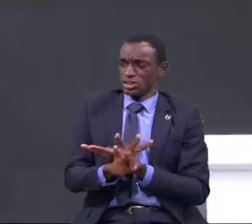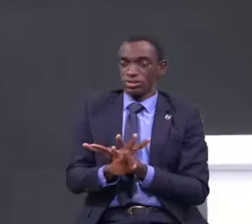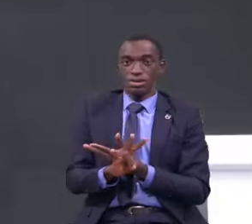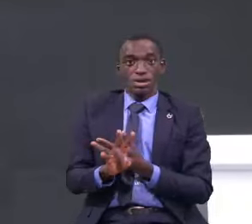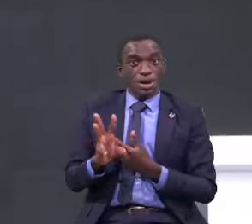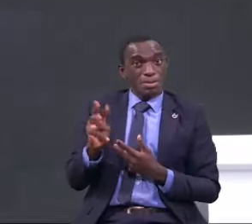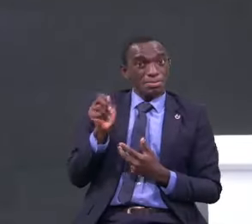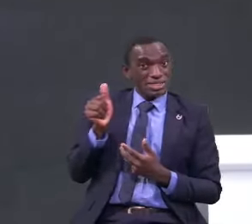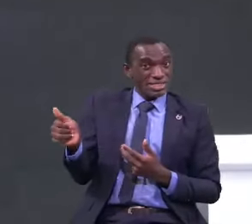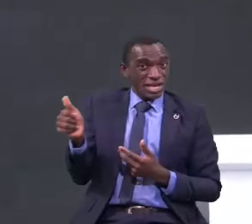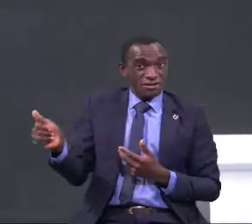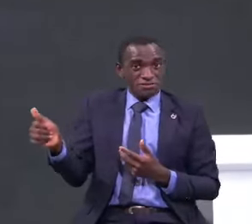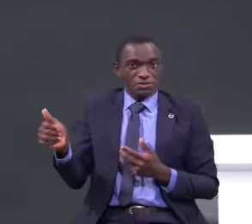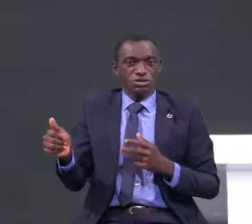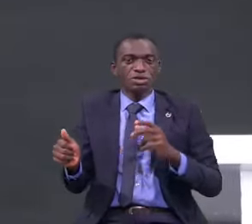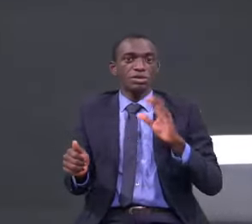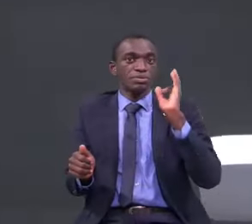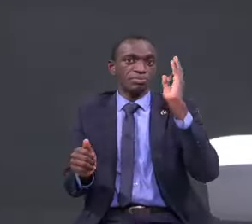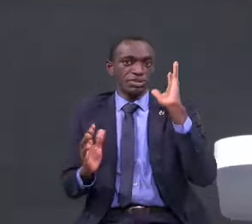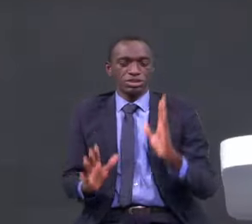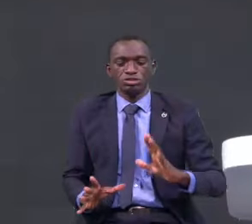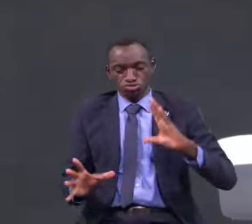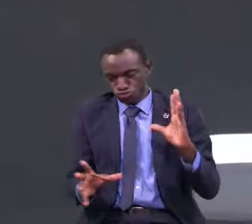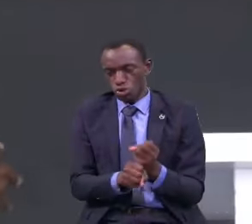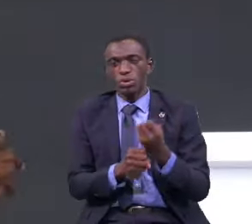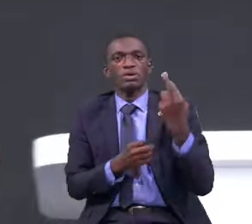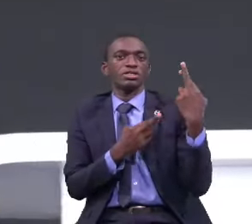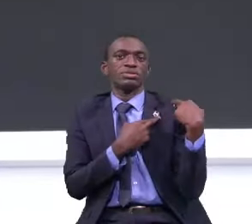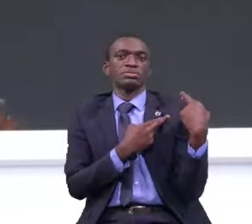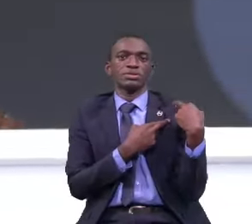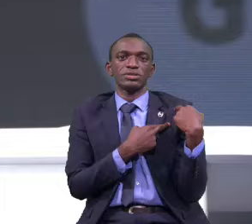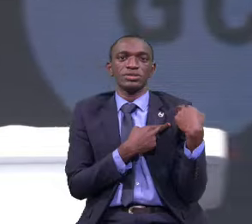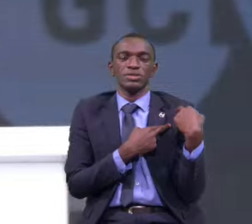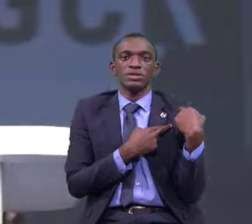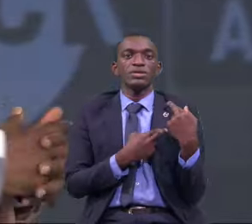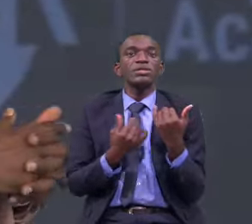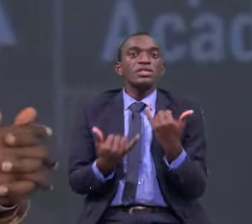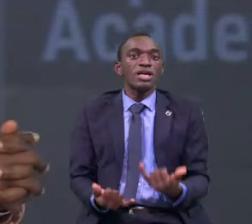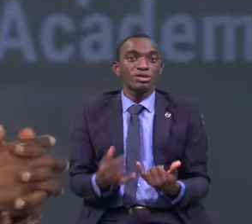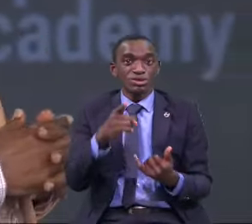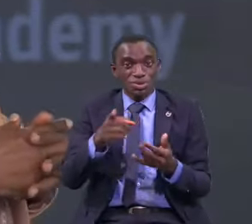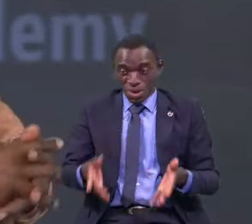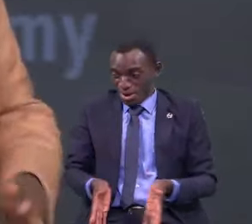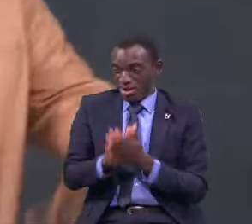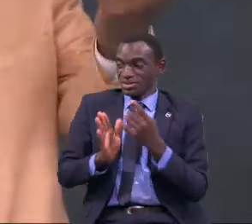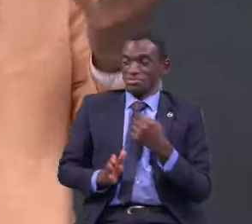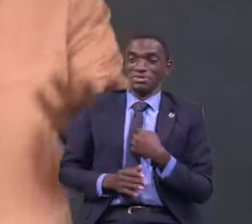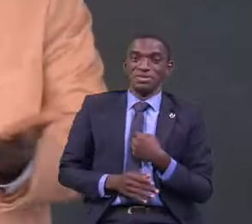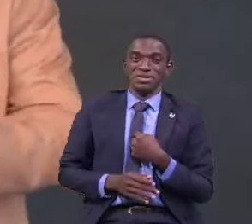myself, I took responsibility. Now if you ask me, maintenant, si tu me